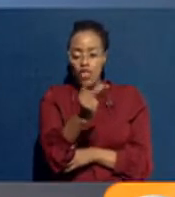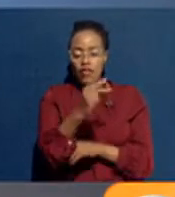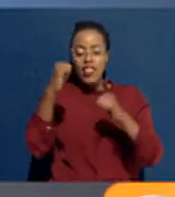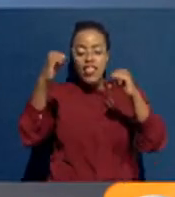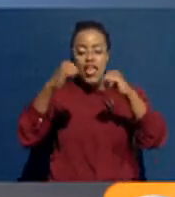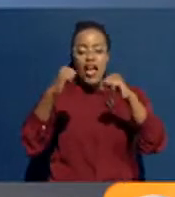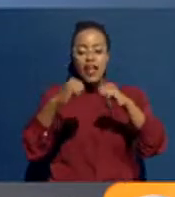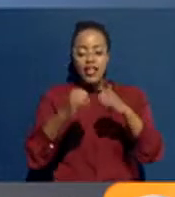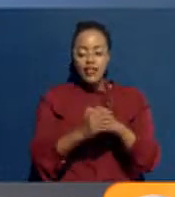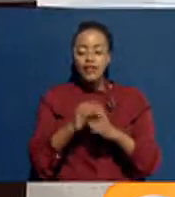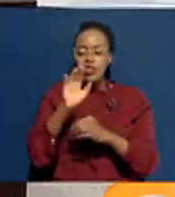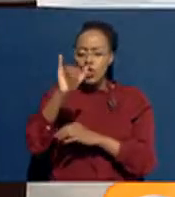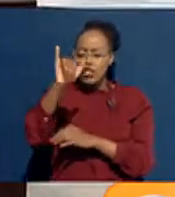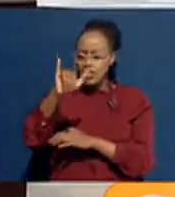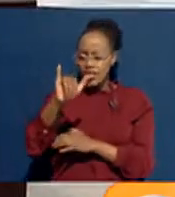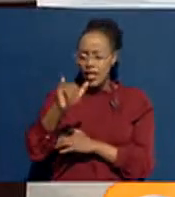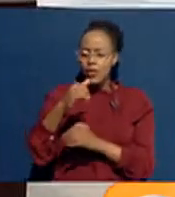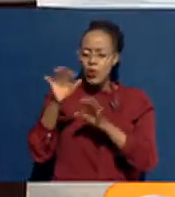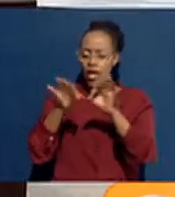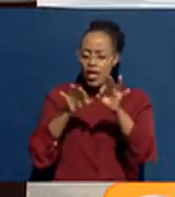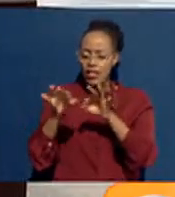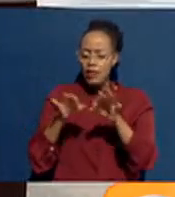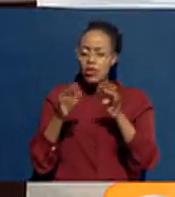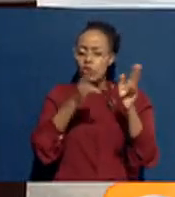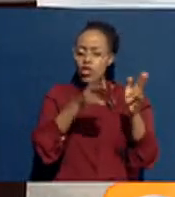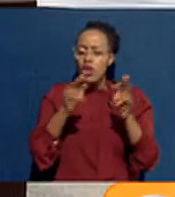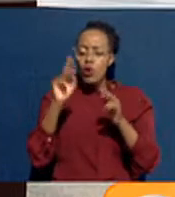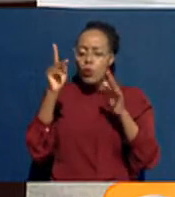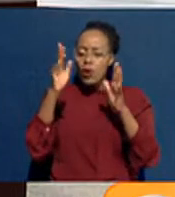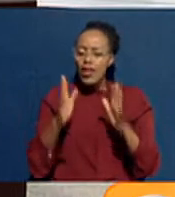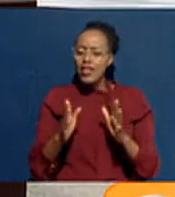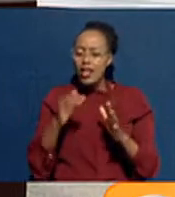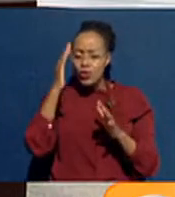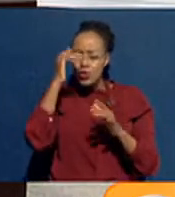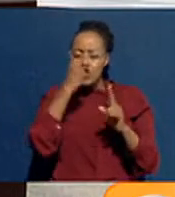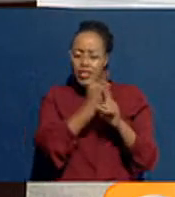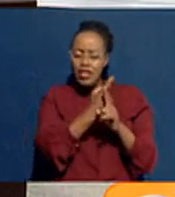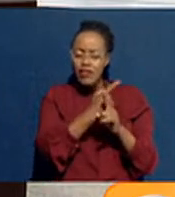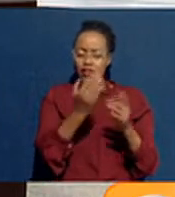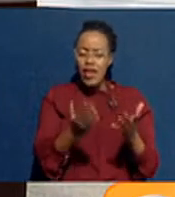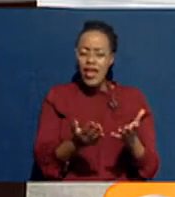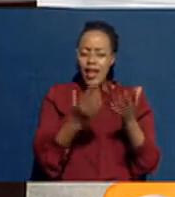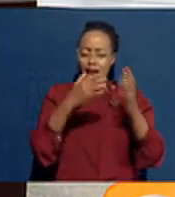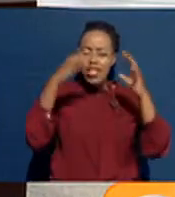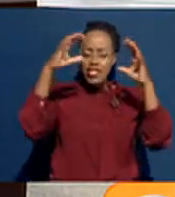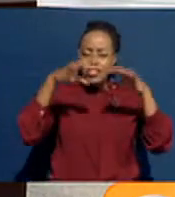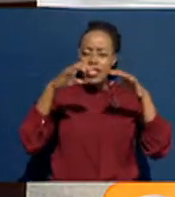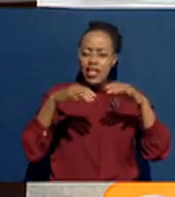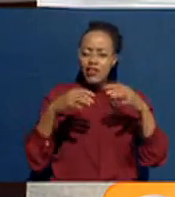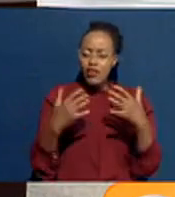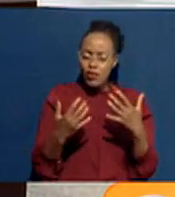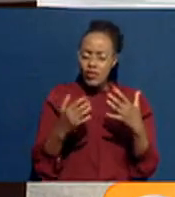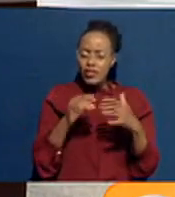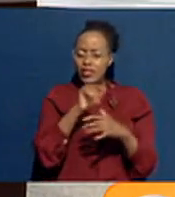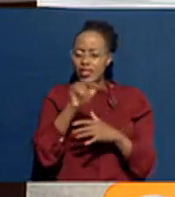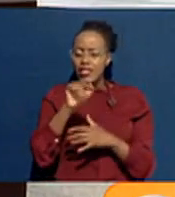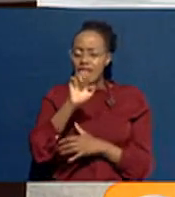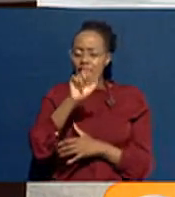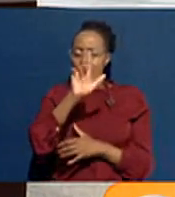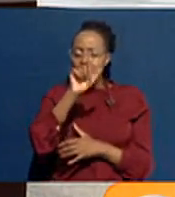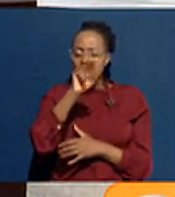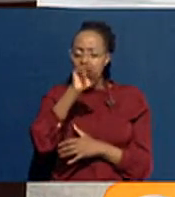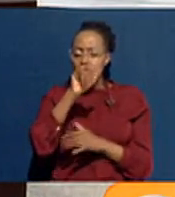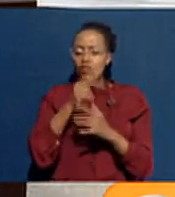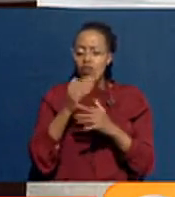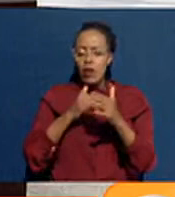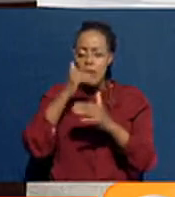agreement. Doctor, stay with me. We'll come and explain this to the common Mwananchi and find out what is the difference between enhanced rainfall, above average rainfall, and Nino rains, all that coming